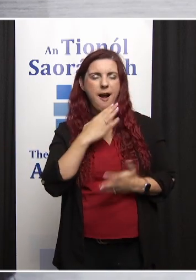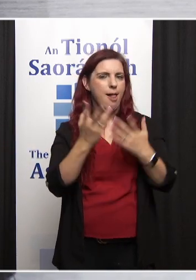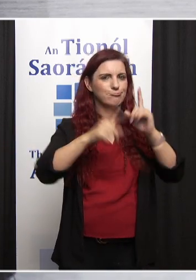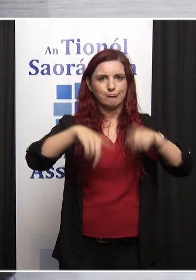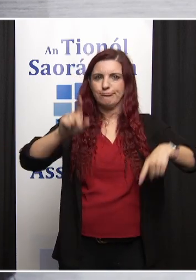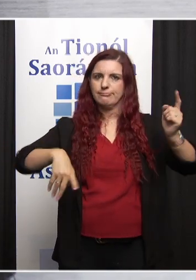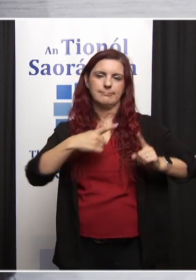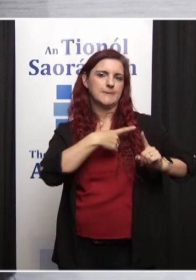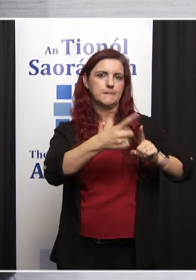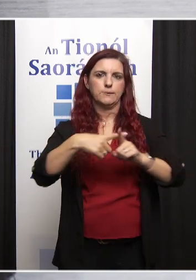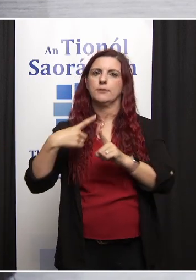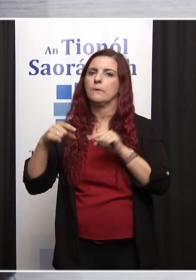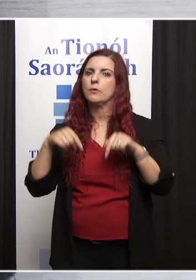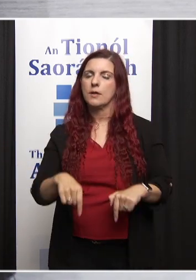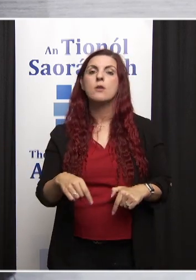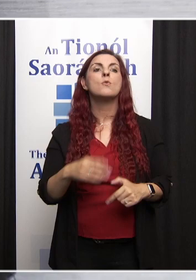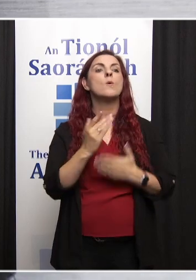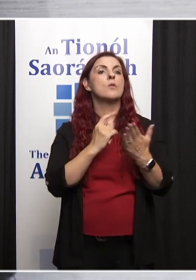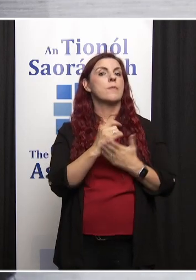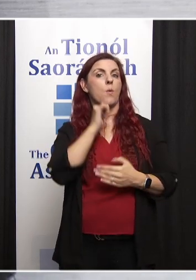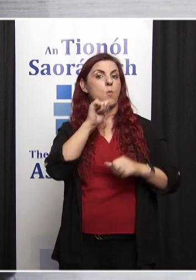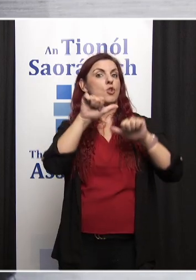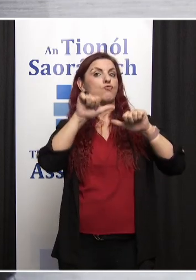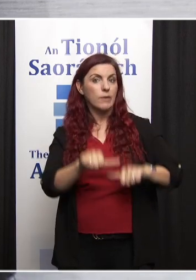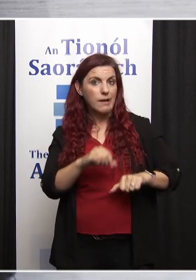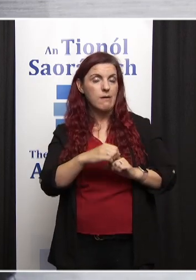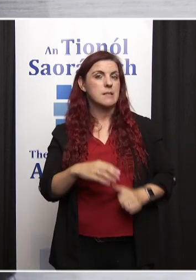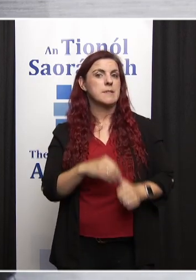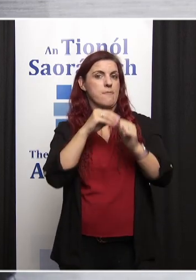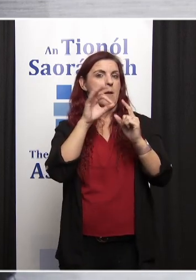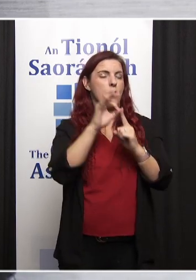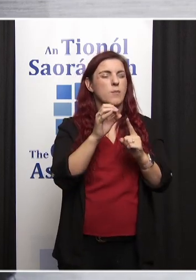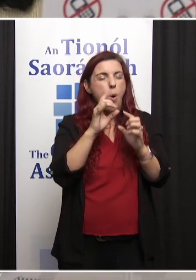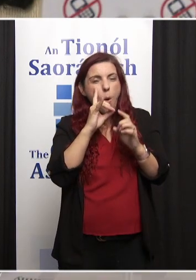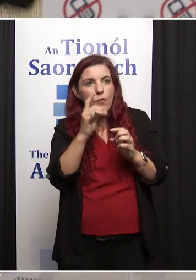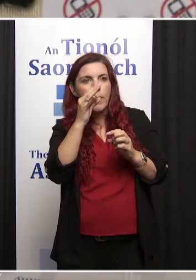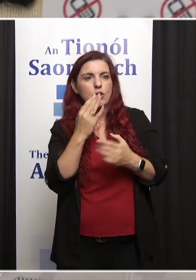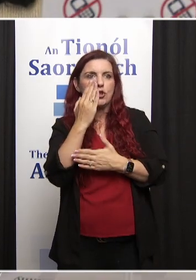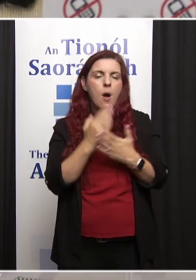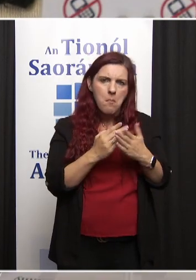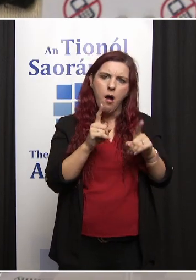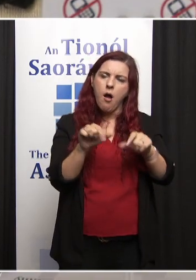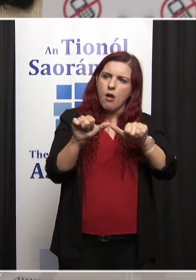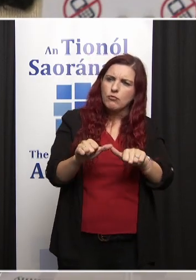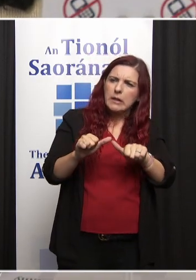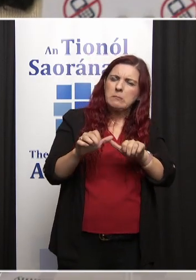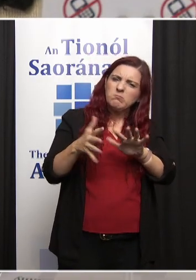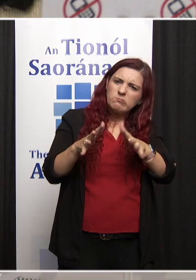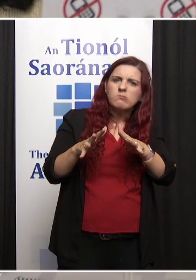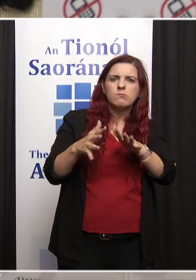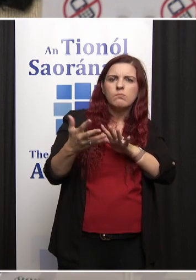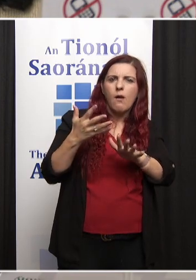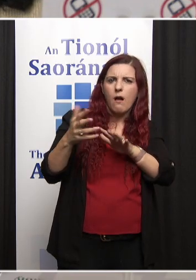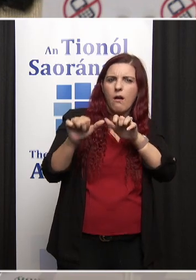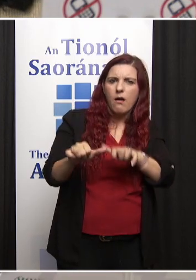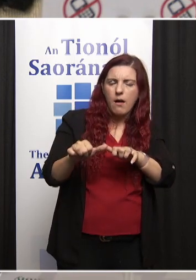all won't agree on particular points, but I think we hope to come to a consensus. And finally